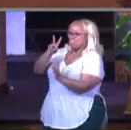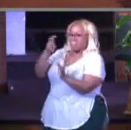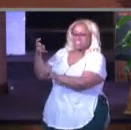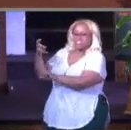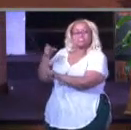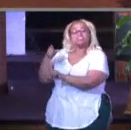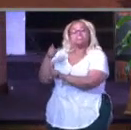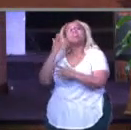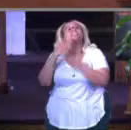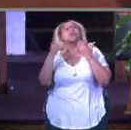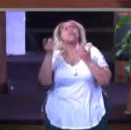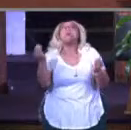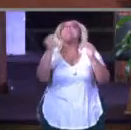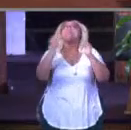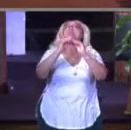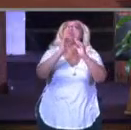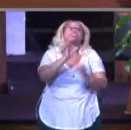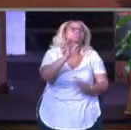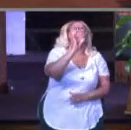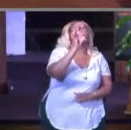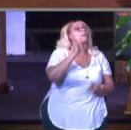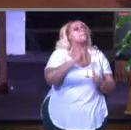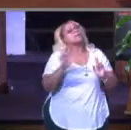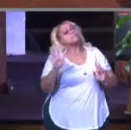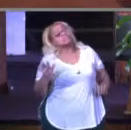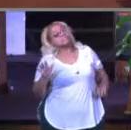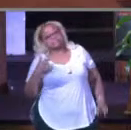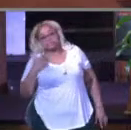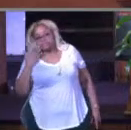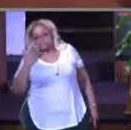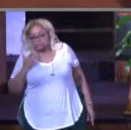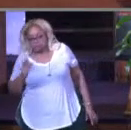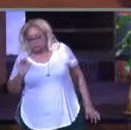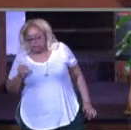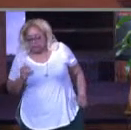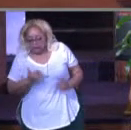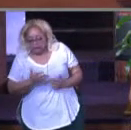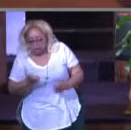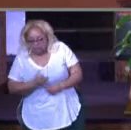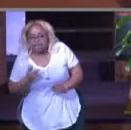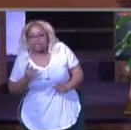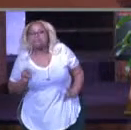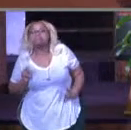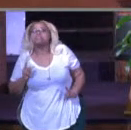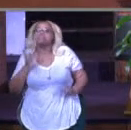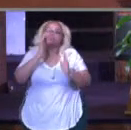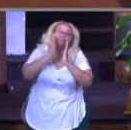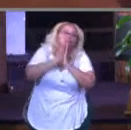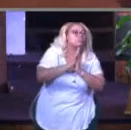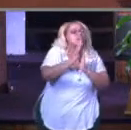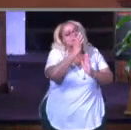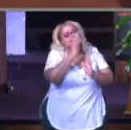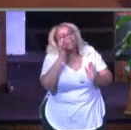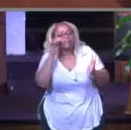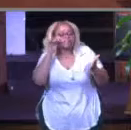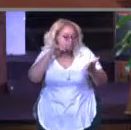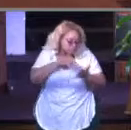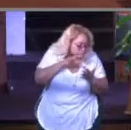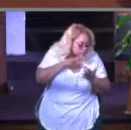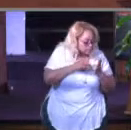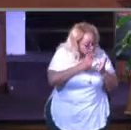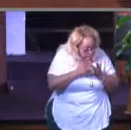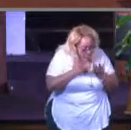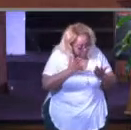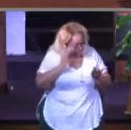there's some who want more of the Spirit, but they say, I don't know how to get more. They pray and they fast, they study their Bibles,